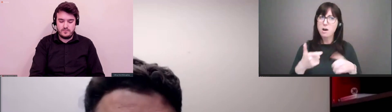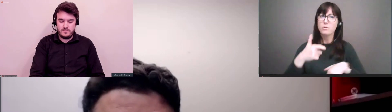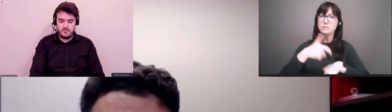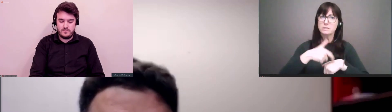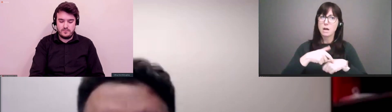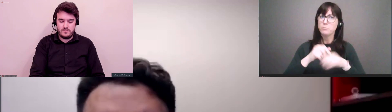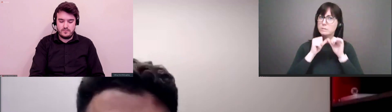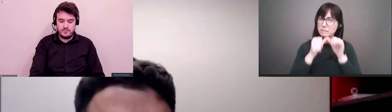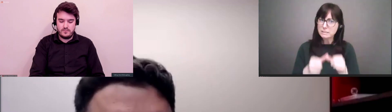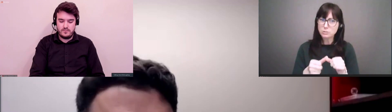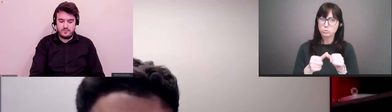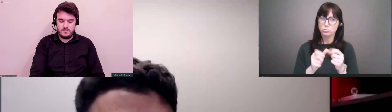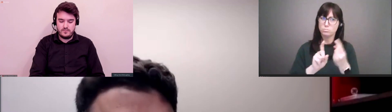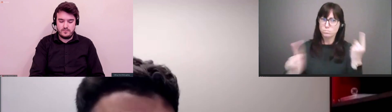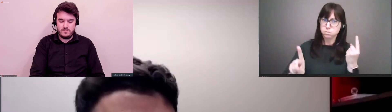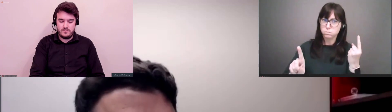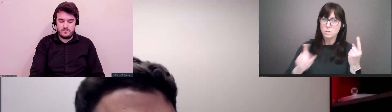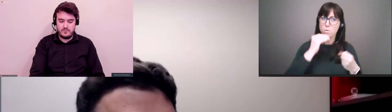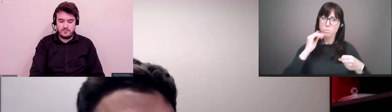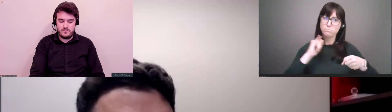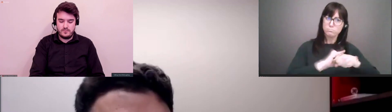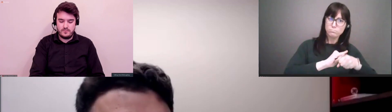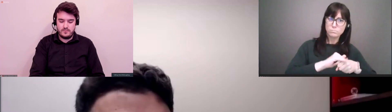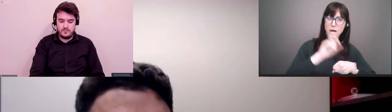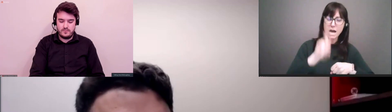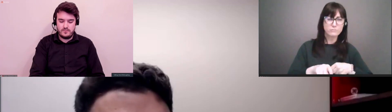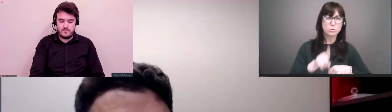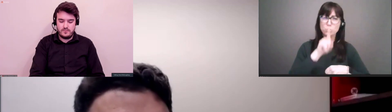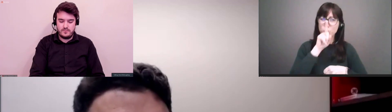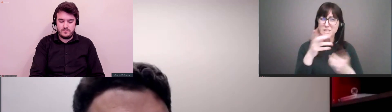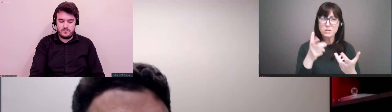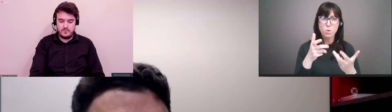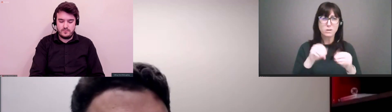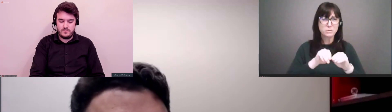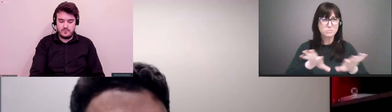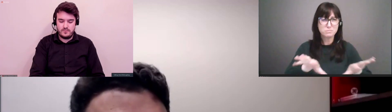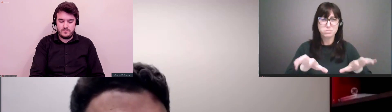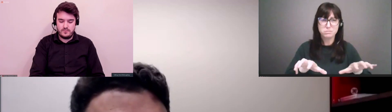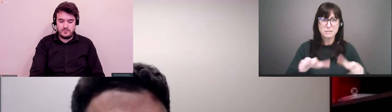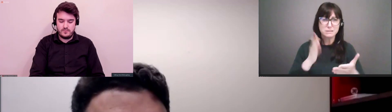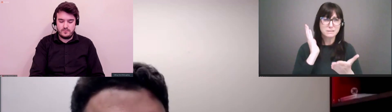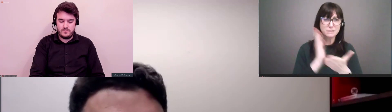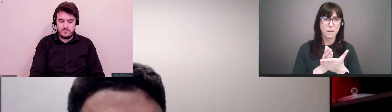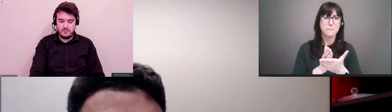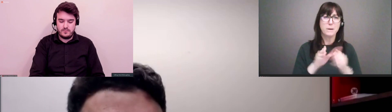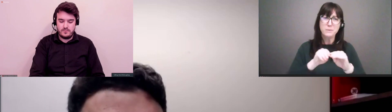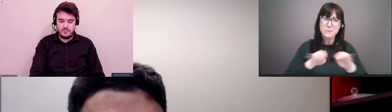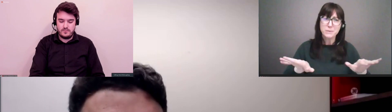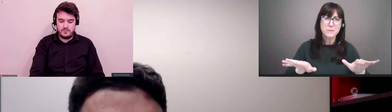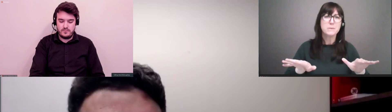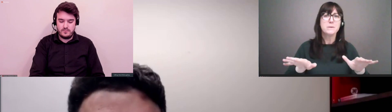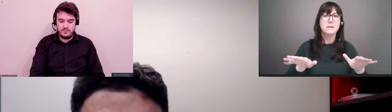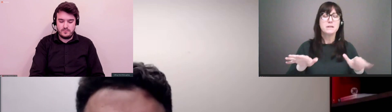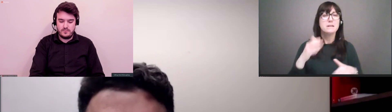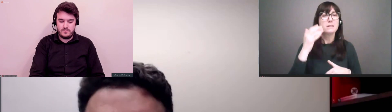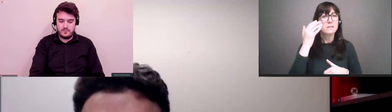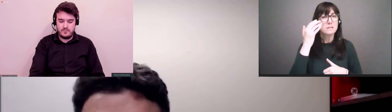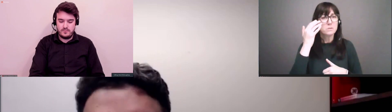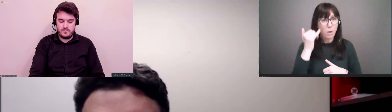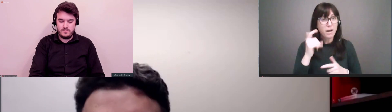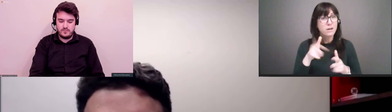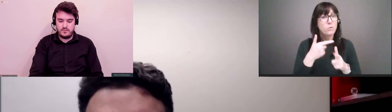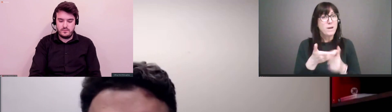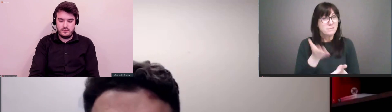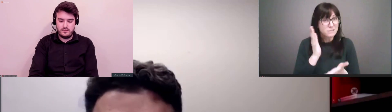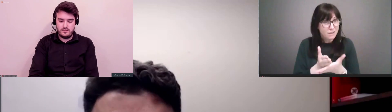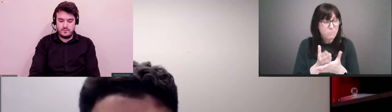accelerator. We really want to, stop this as quickly as we can, because only then can we begin to